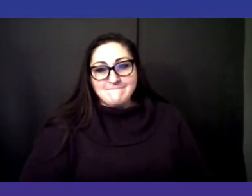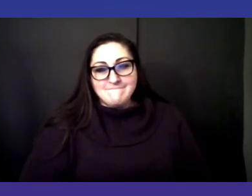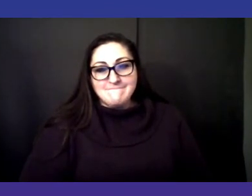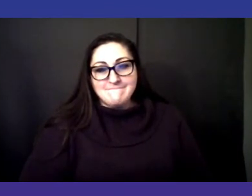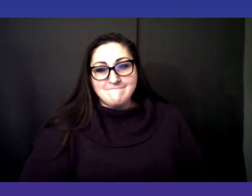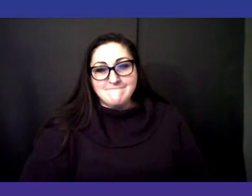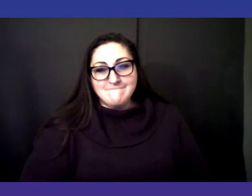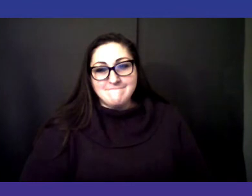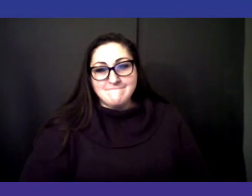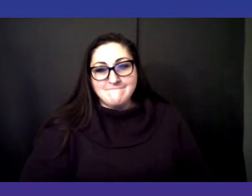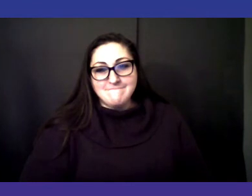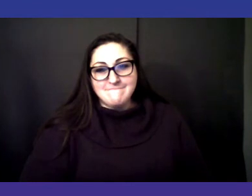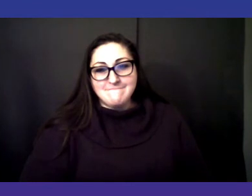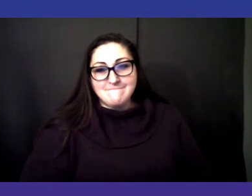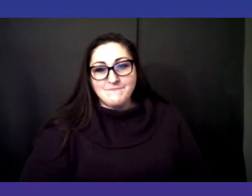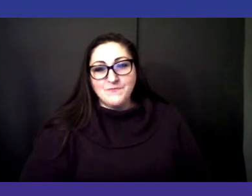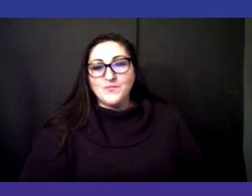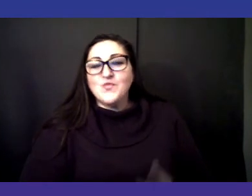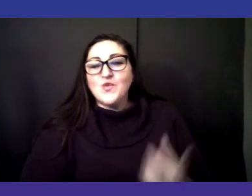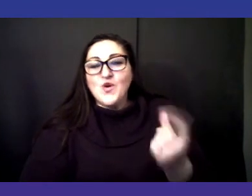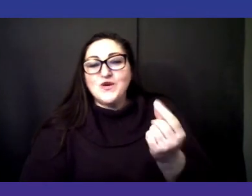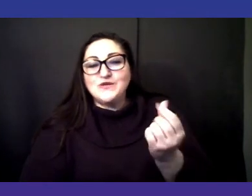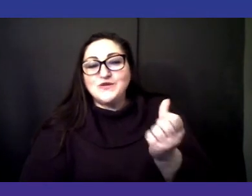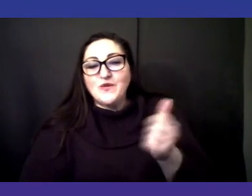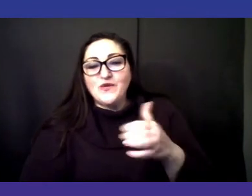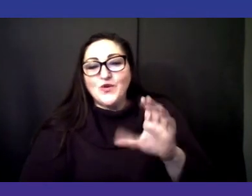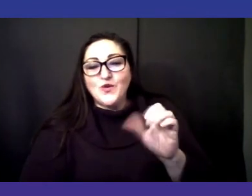What you doing with your coin, Claudia?